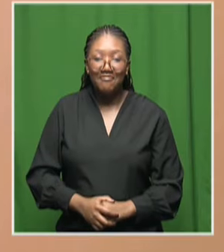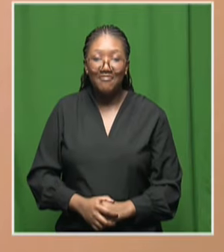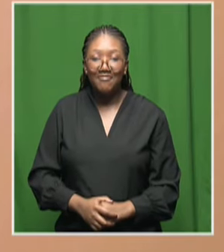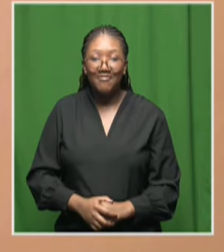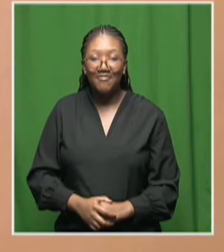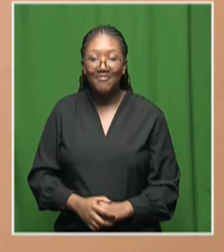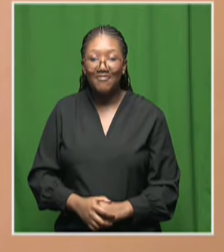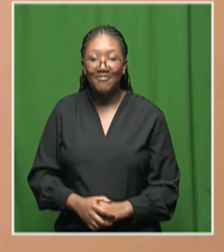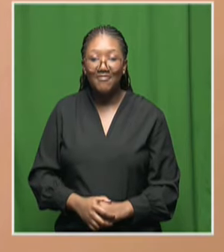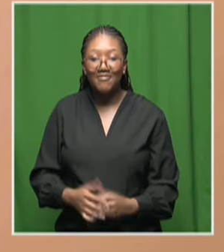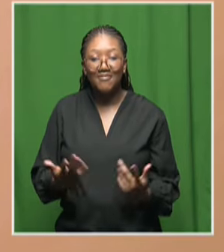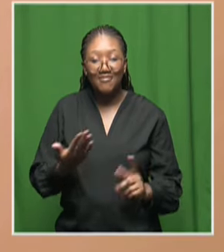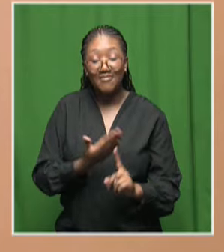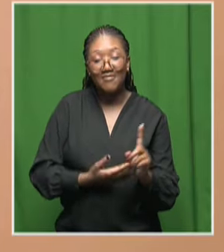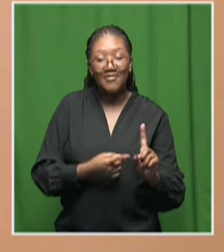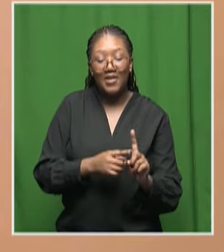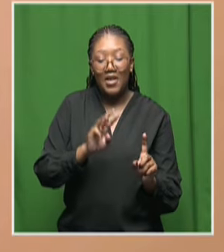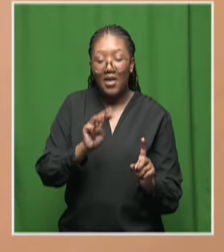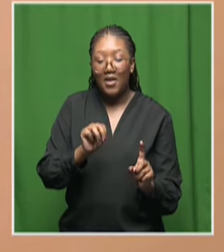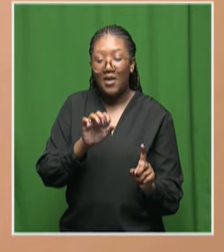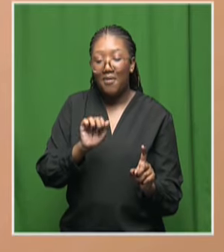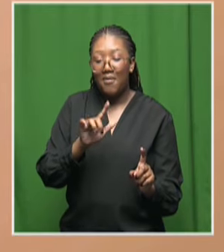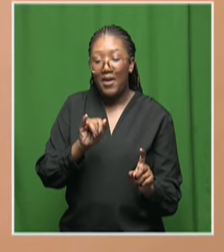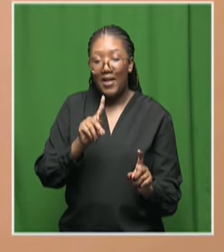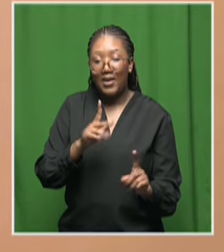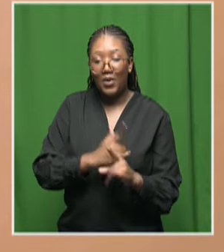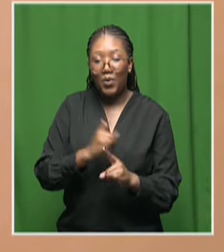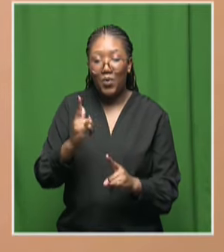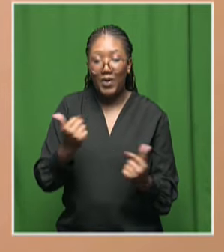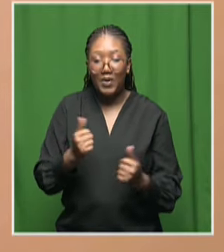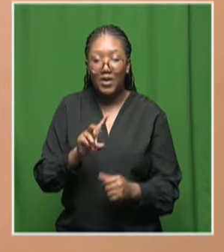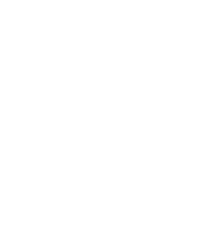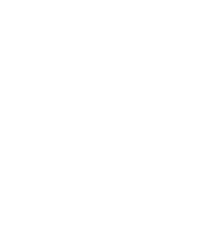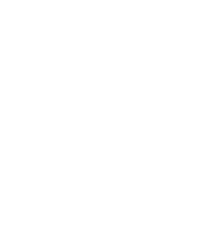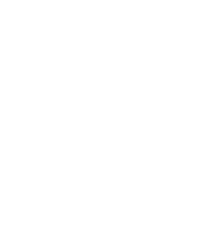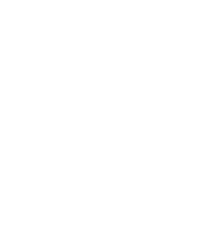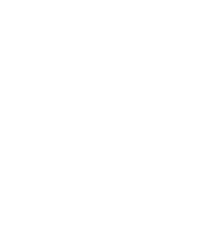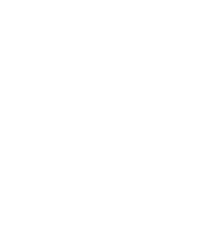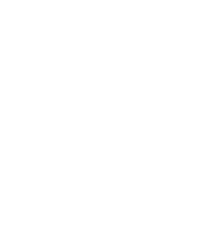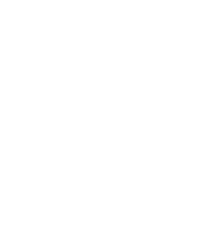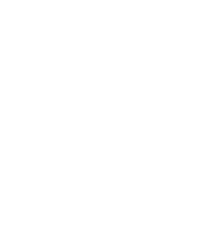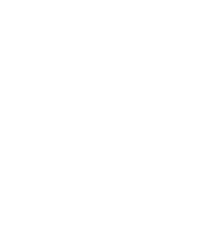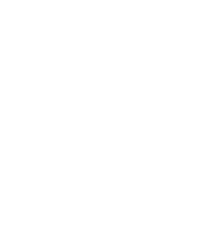There, of course, with Malik Money taking off that overall winner for the 2025 edition.